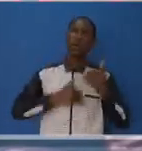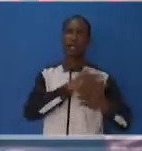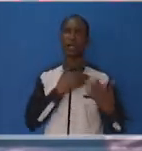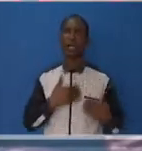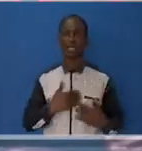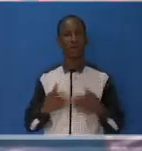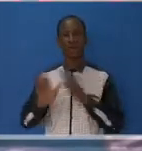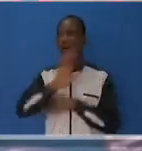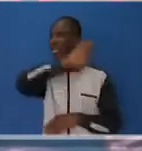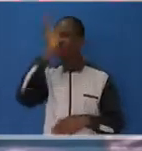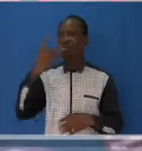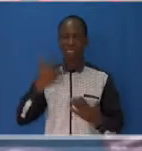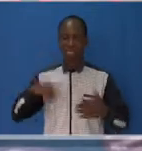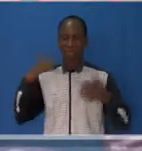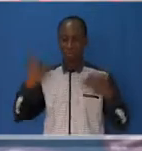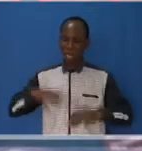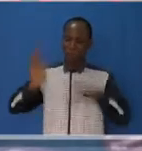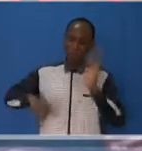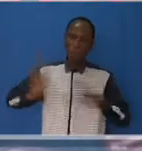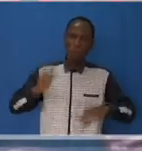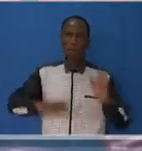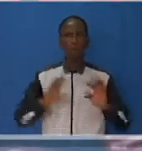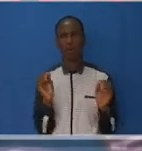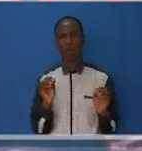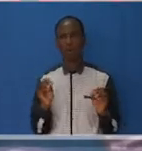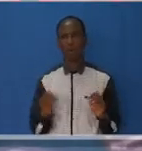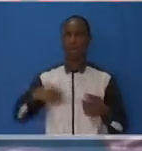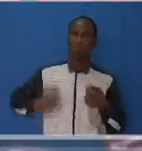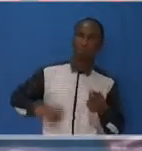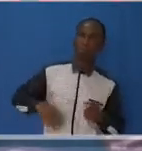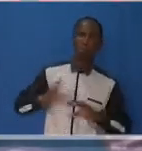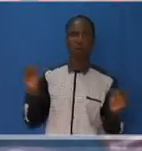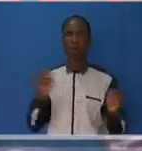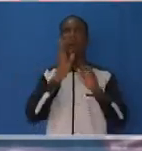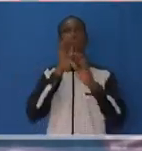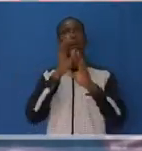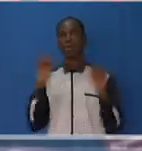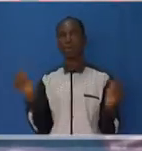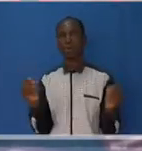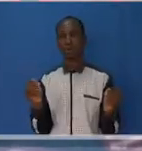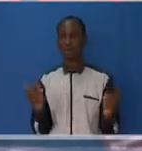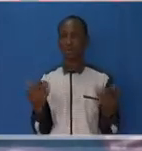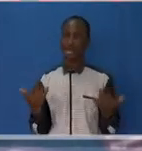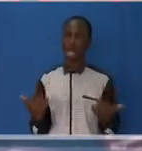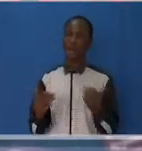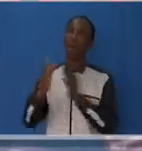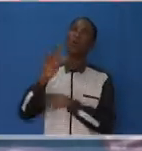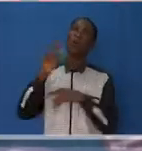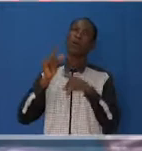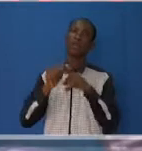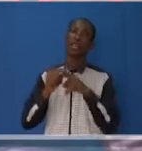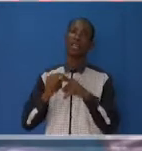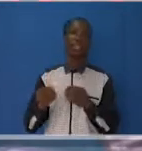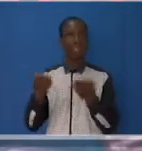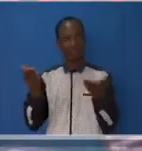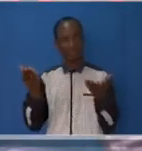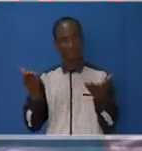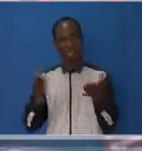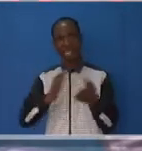playing music nti Bible no aka saa asɛm wɔ nyinaa kyerɛ yɛn mo ma yɛ nkɔyɛ te sɛ Cain na